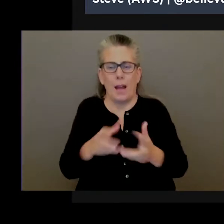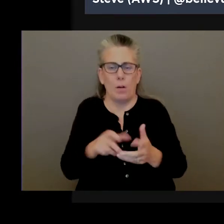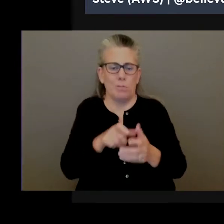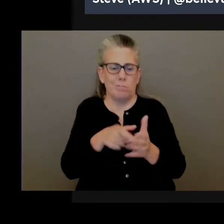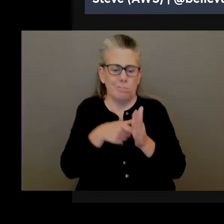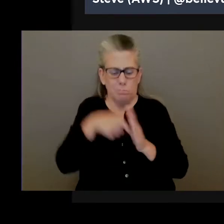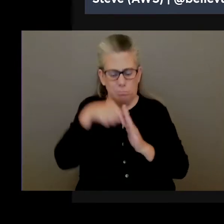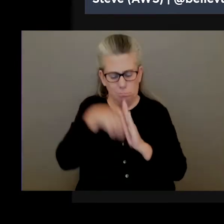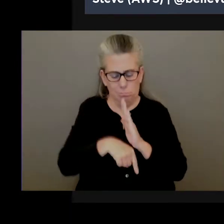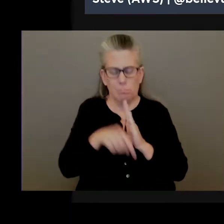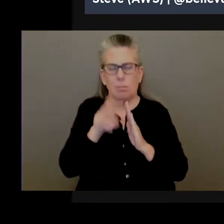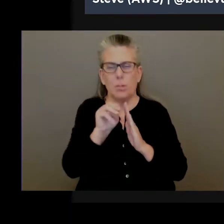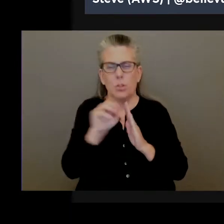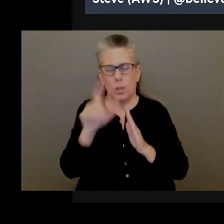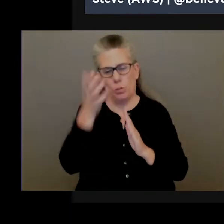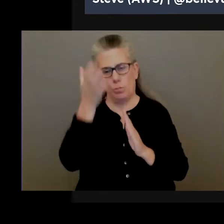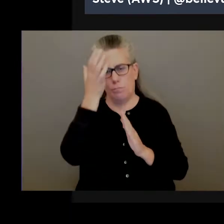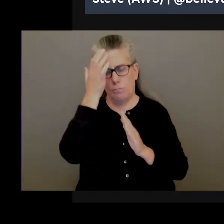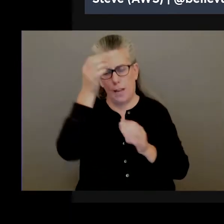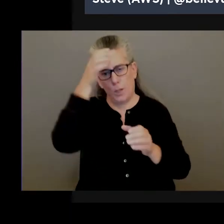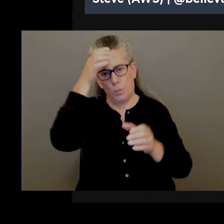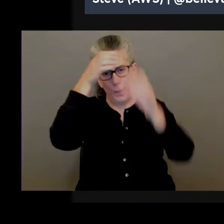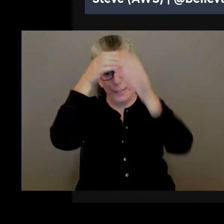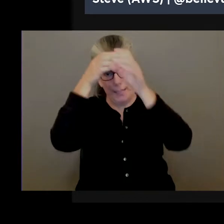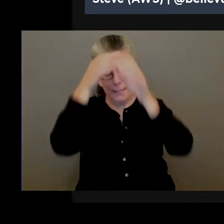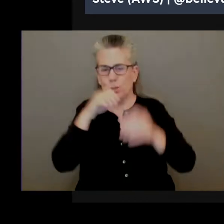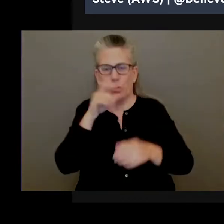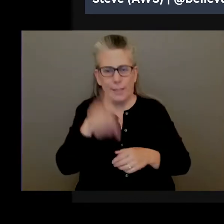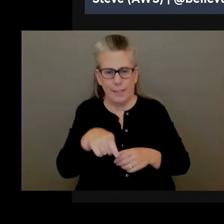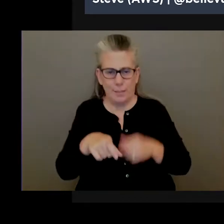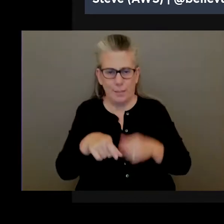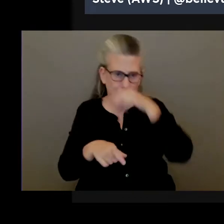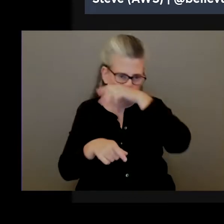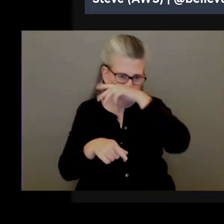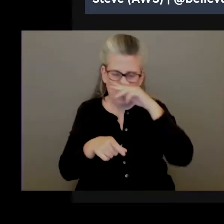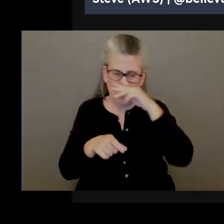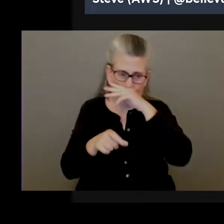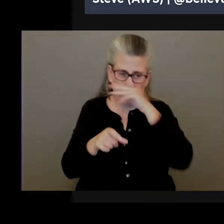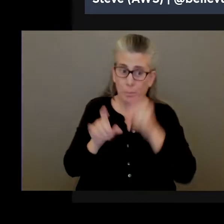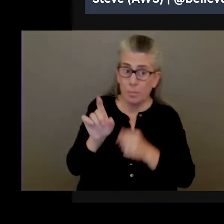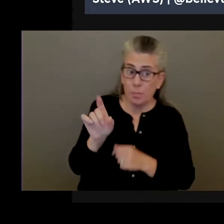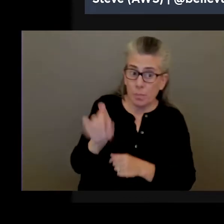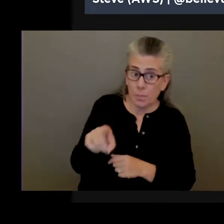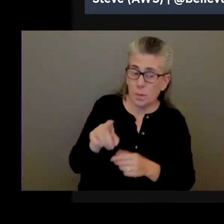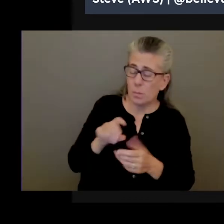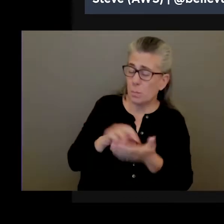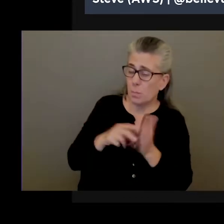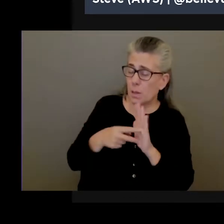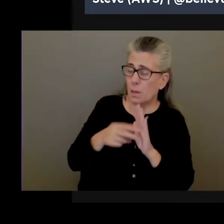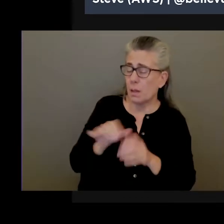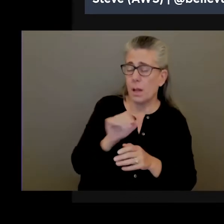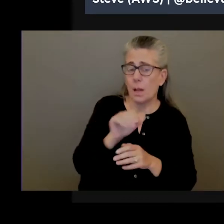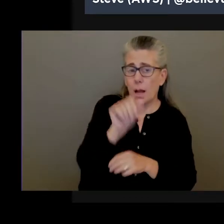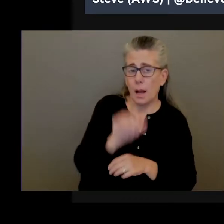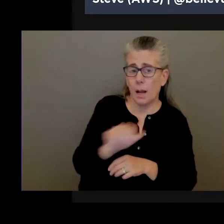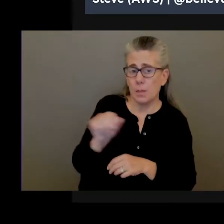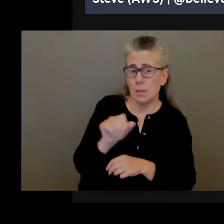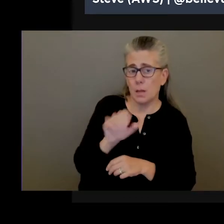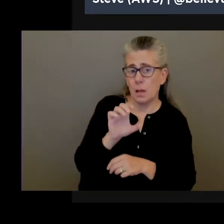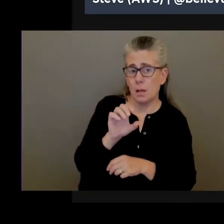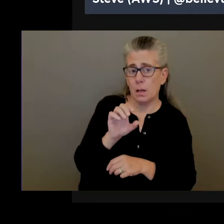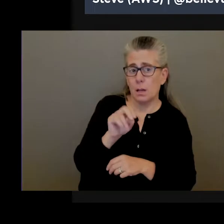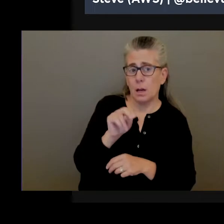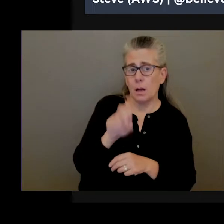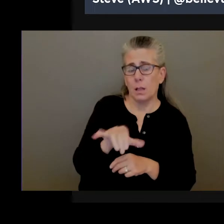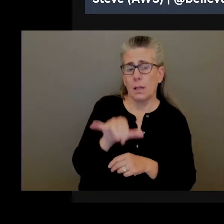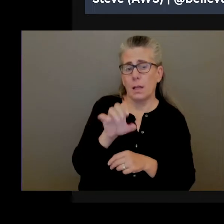cool. So when you say the AI managed services, you're talking about things like Amazon Poly, Transcribe, Textract, those kind of services, yeah?